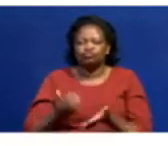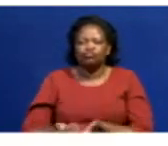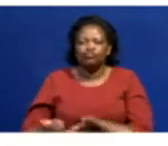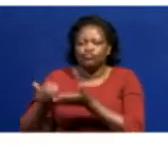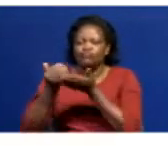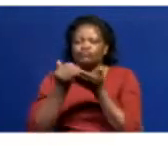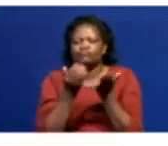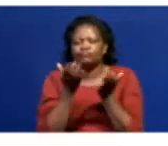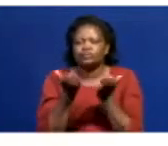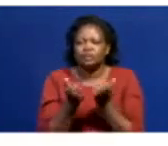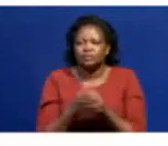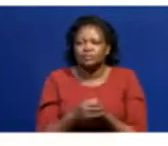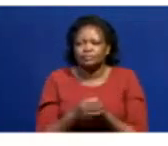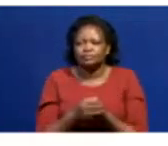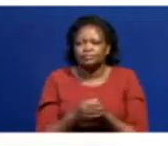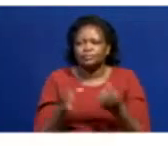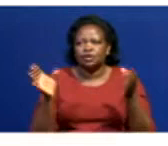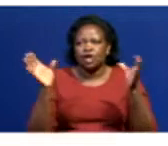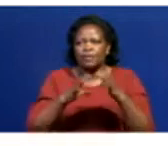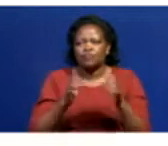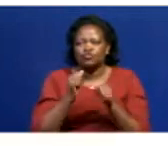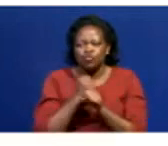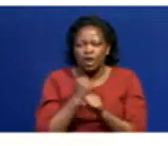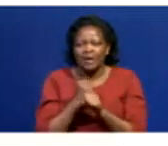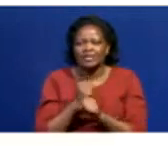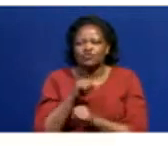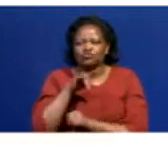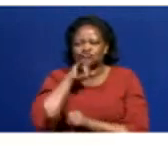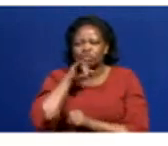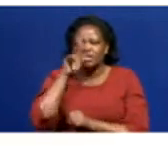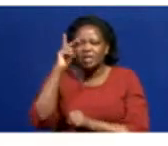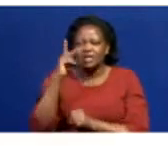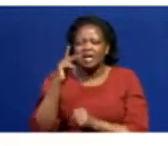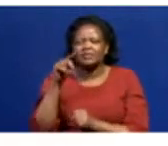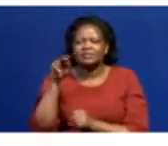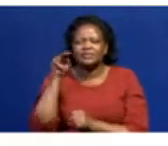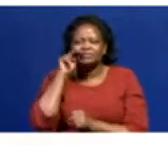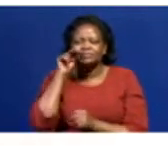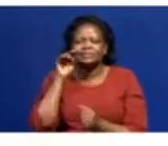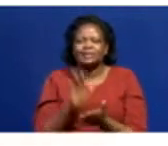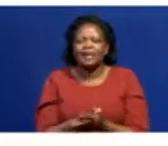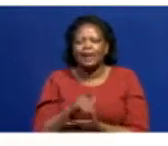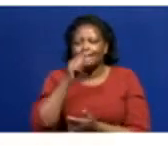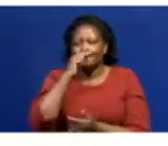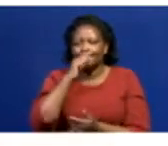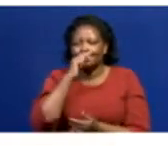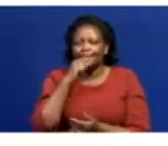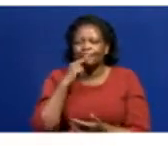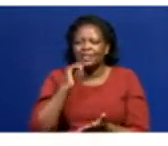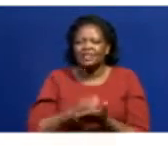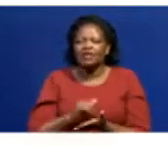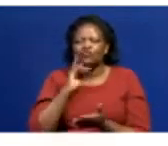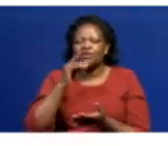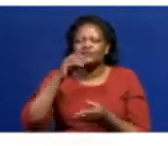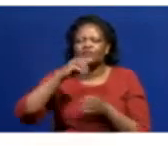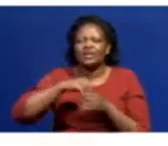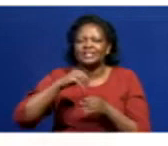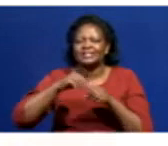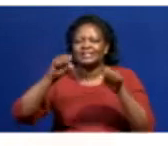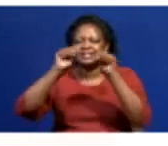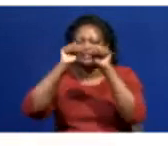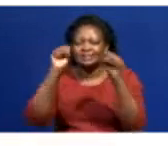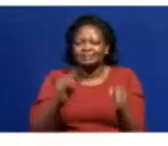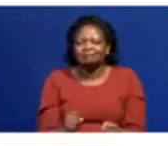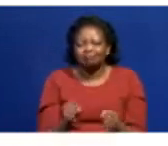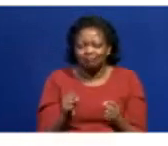its business. The company, which operates in Uganda, Kenya, Nigeria and Tanzania, says it will invest in system